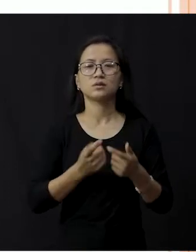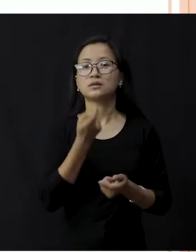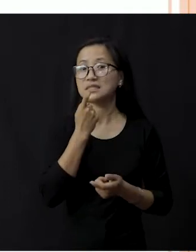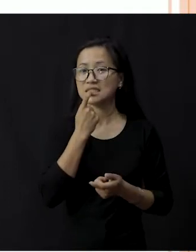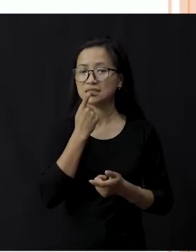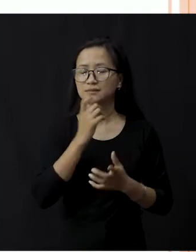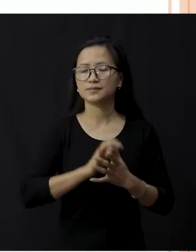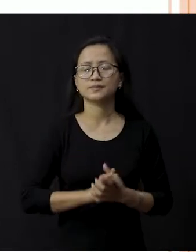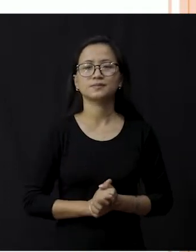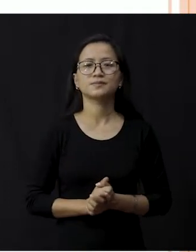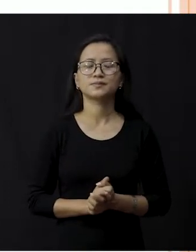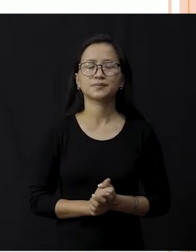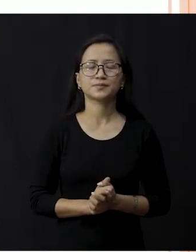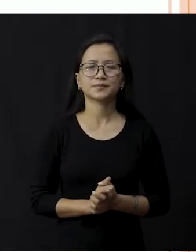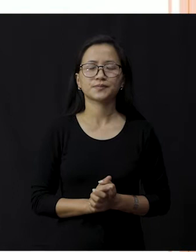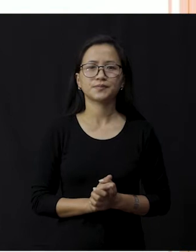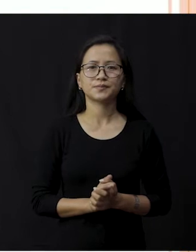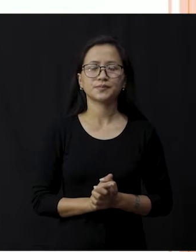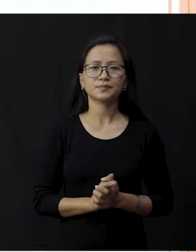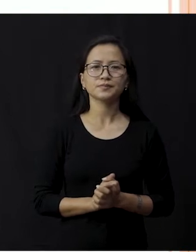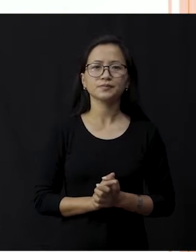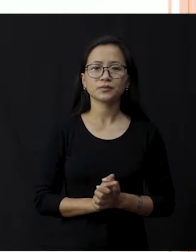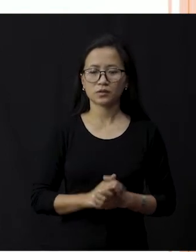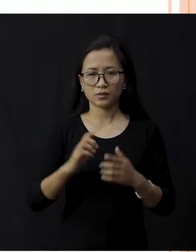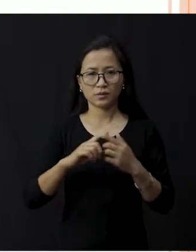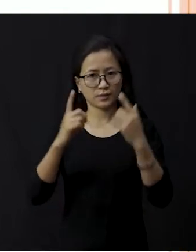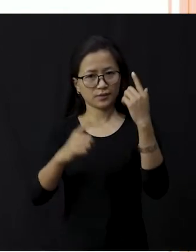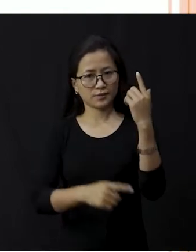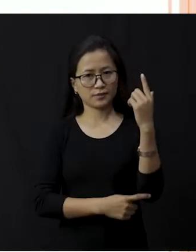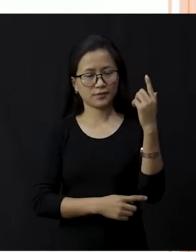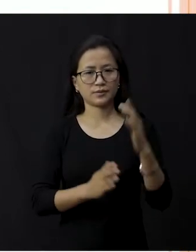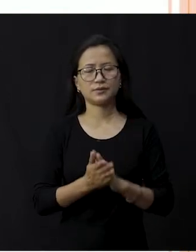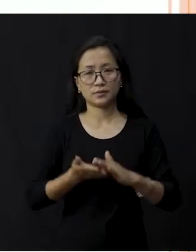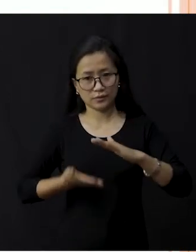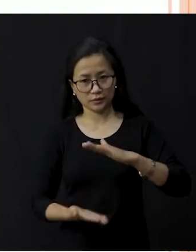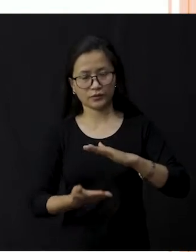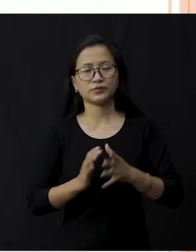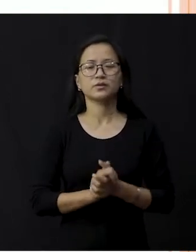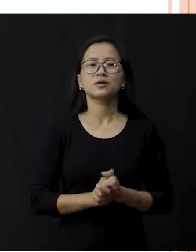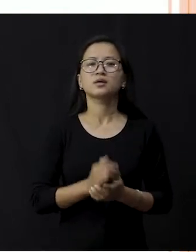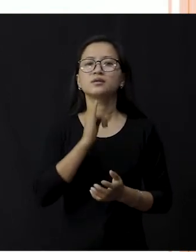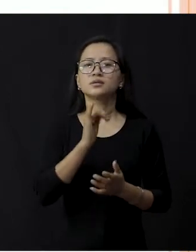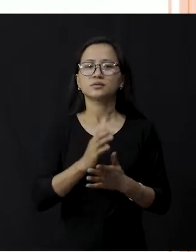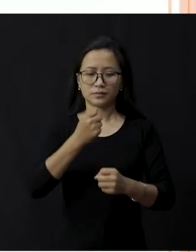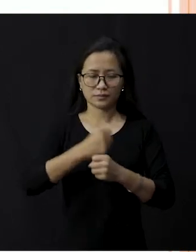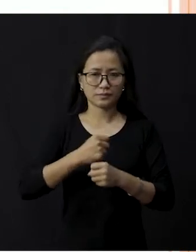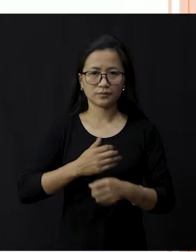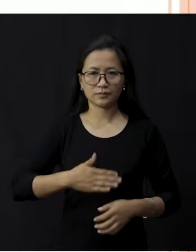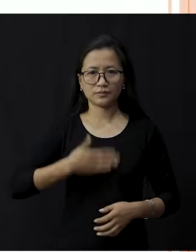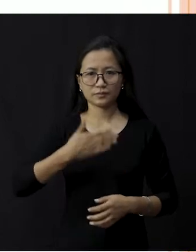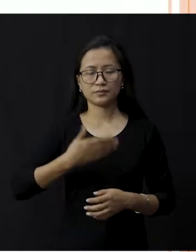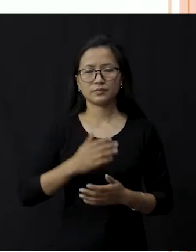W-H-I-T-E. White. Very good. Now at the bottom, okay, at the bottom is green.